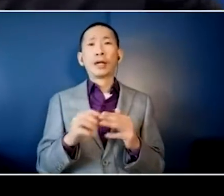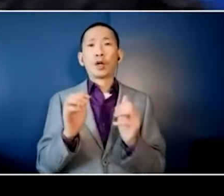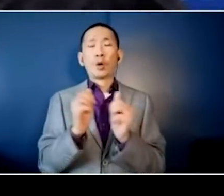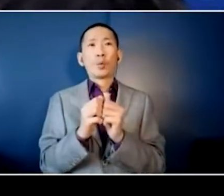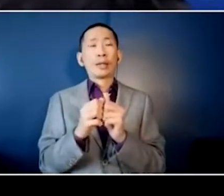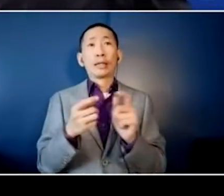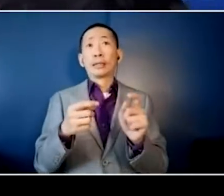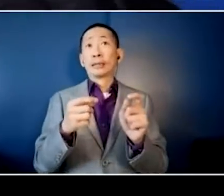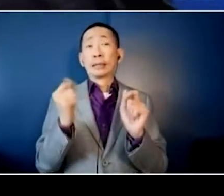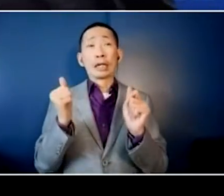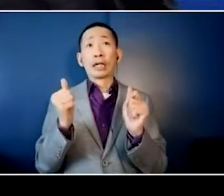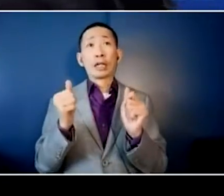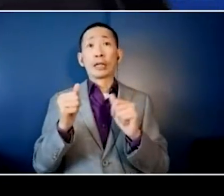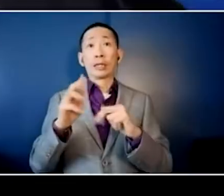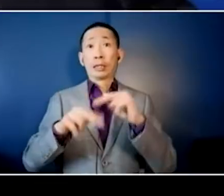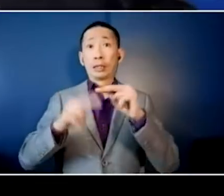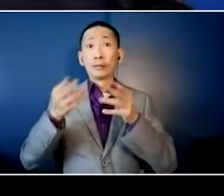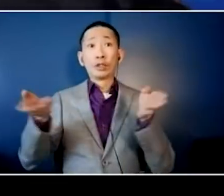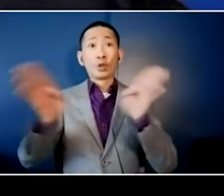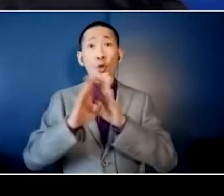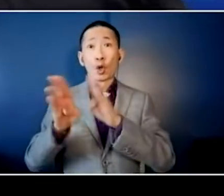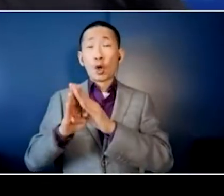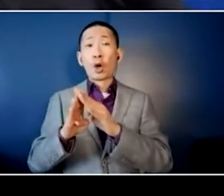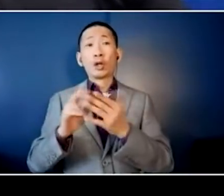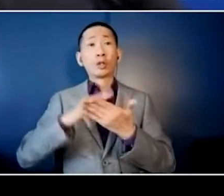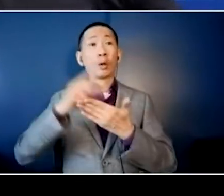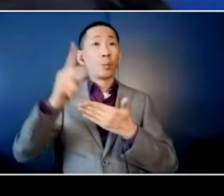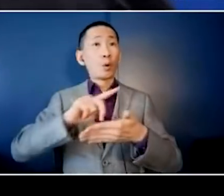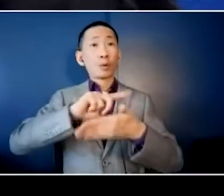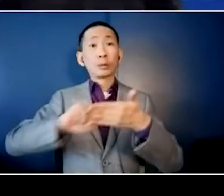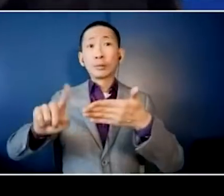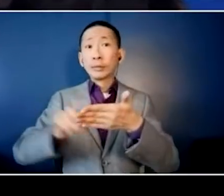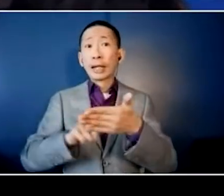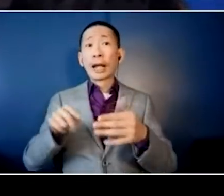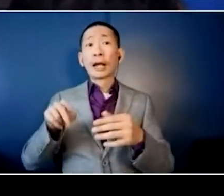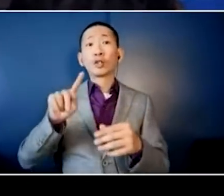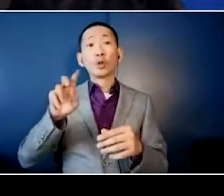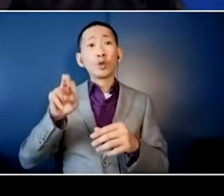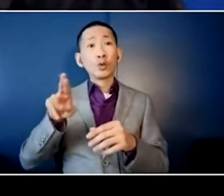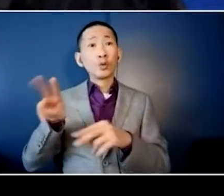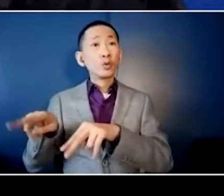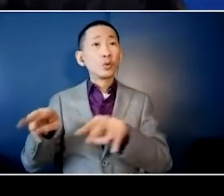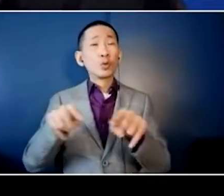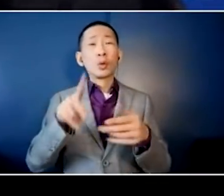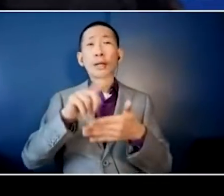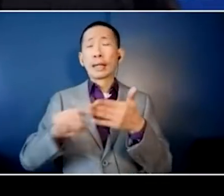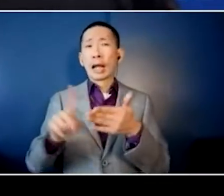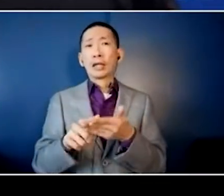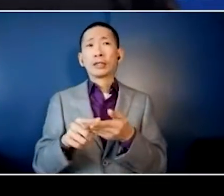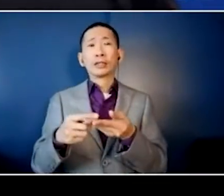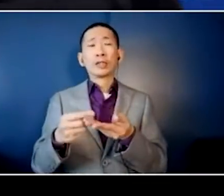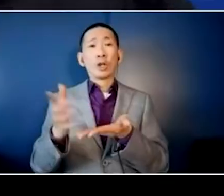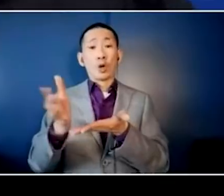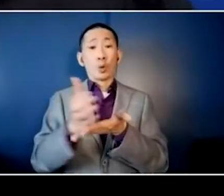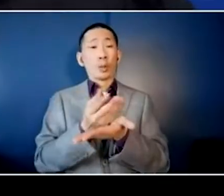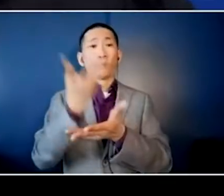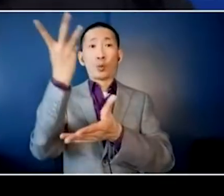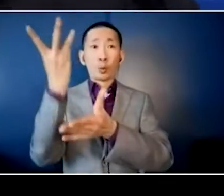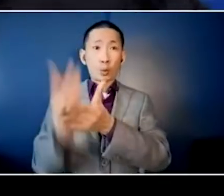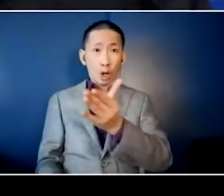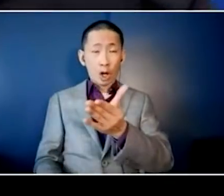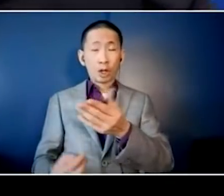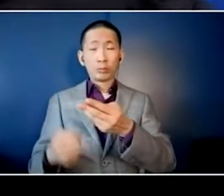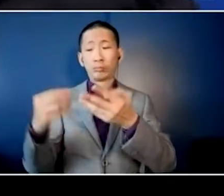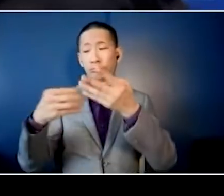facilities closures, programming cessations, tour cancellations, abrupt revenue loss, the list goes on and on. Of course, we